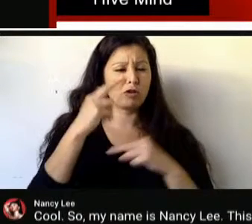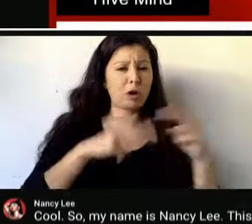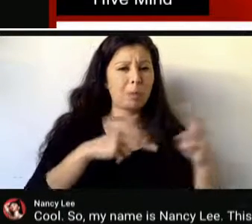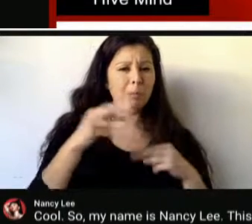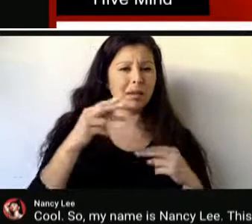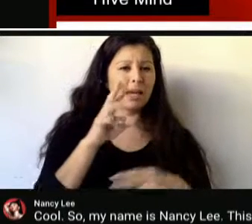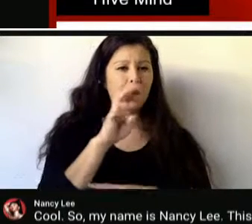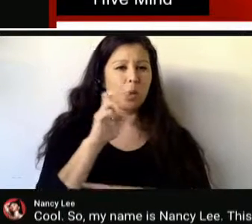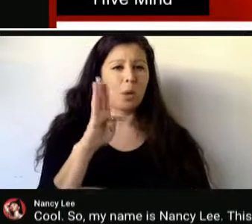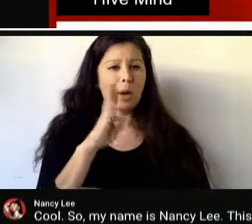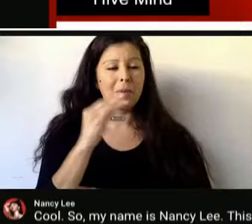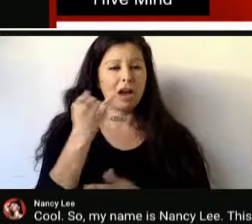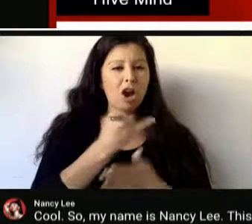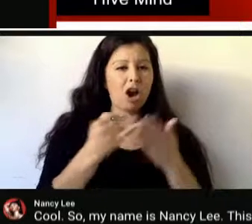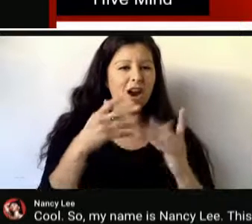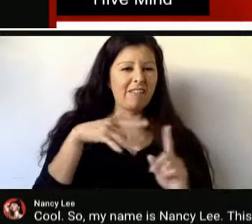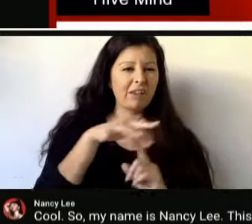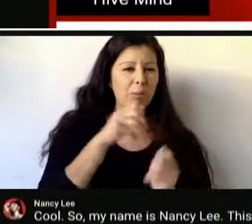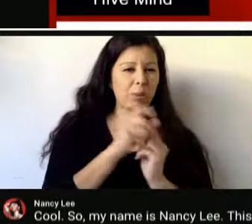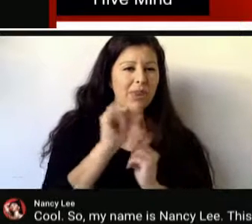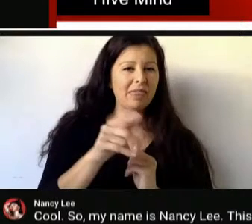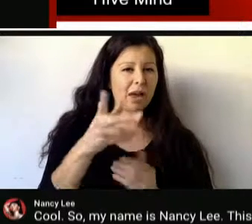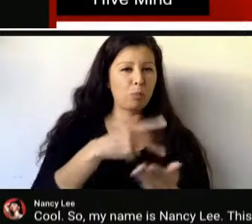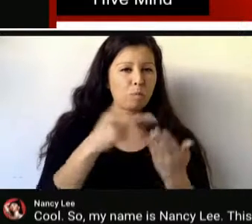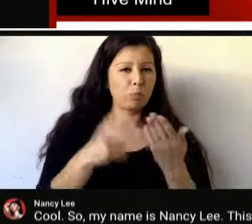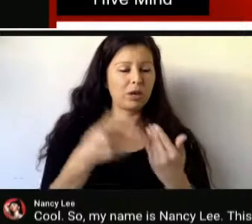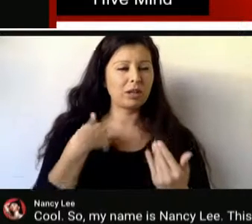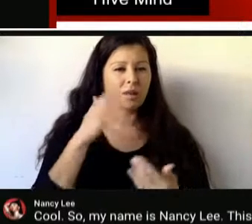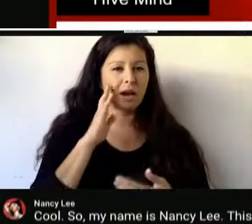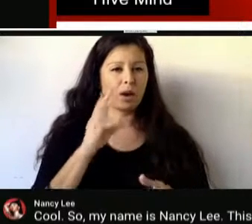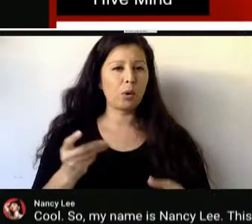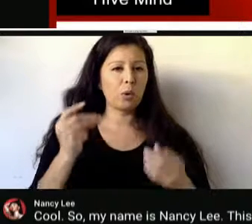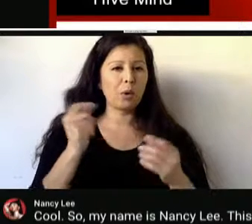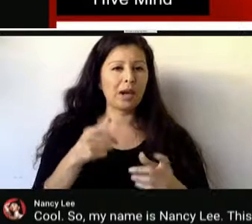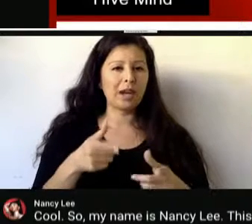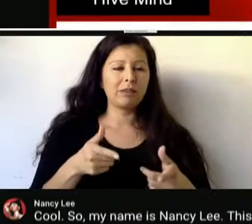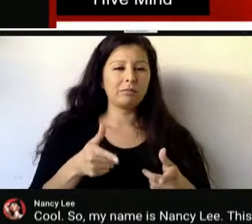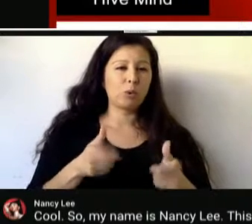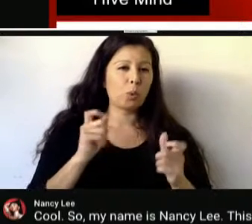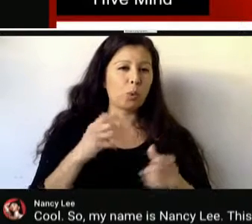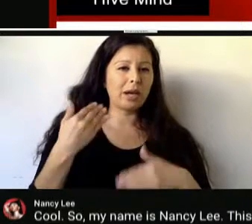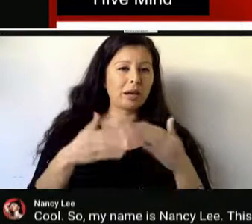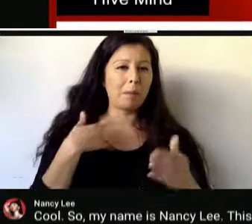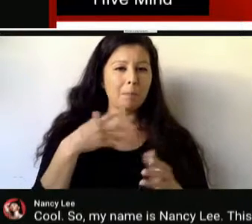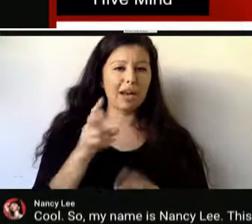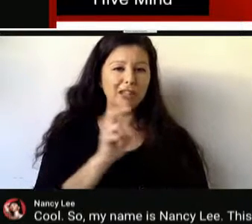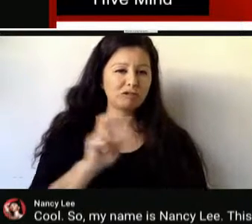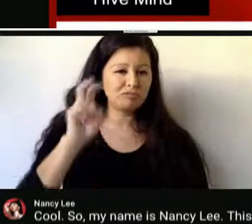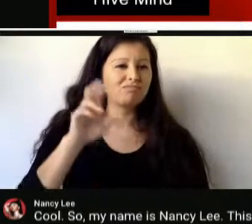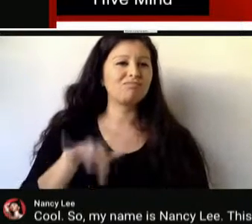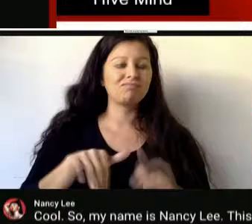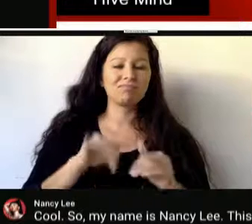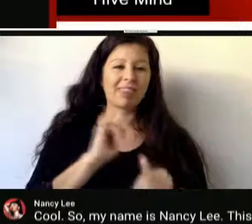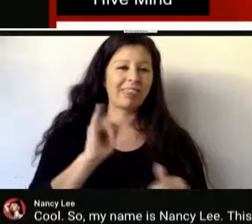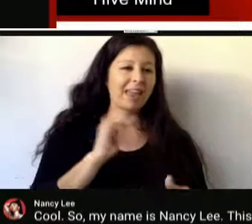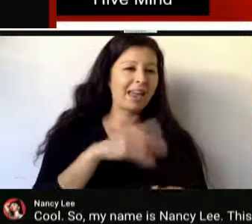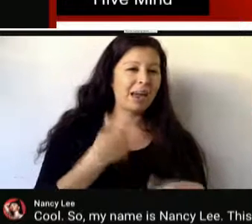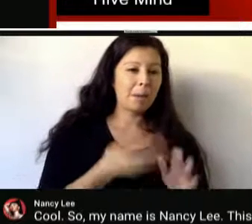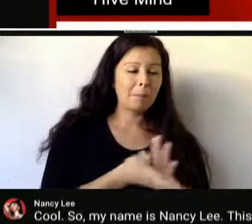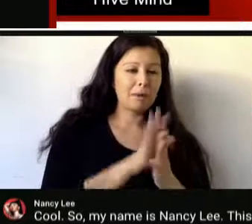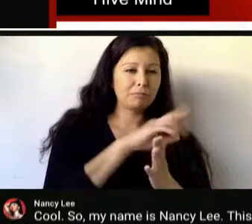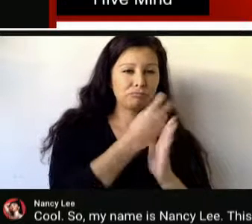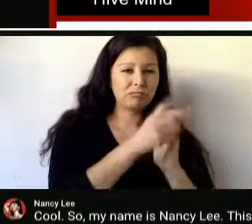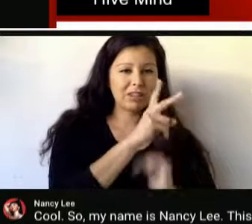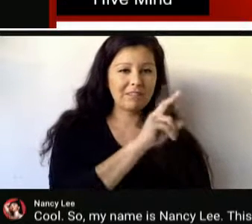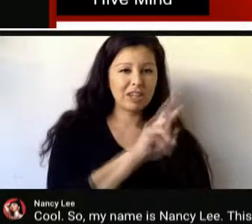in the next coming weeks, which is a platform you can use to build web VR environments with. I will kind of go through like my journey of like how I got into VR and